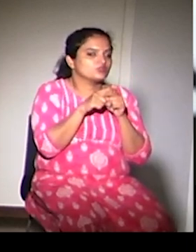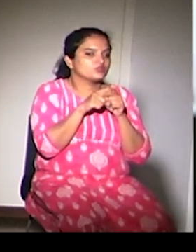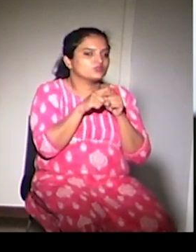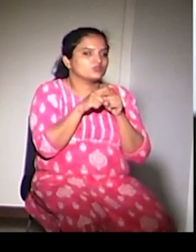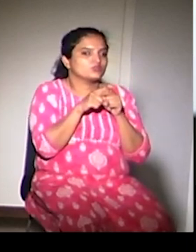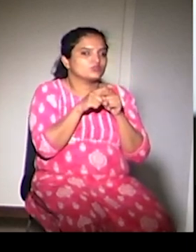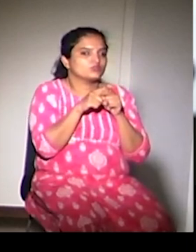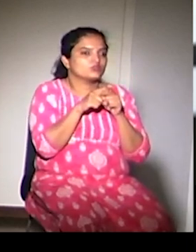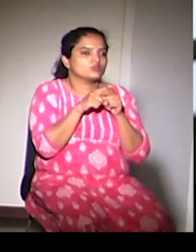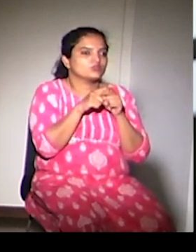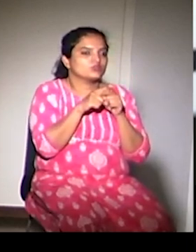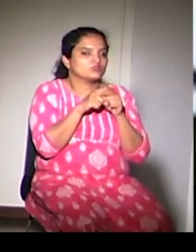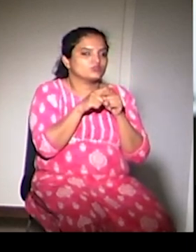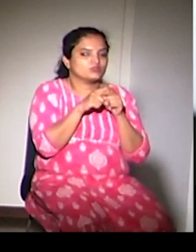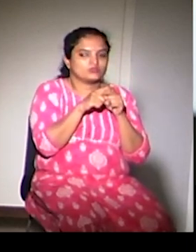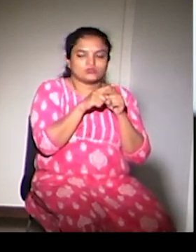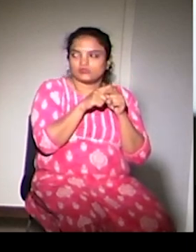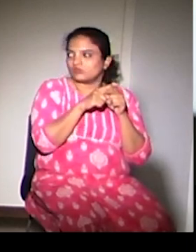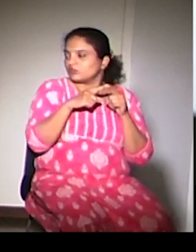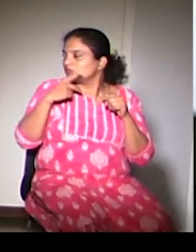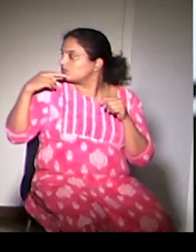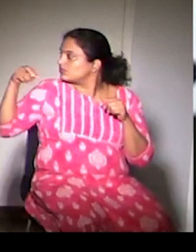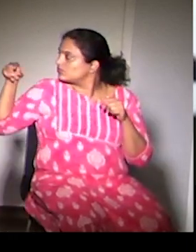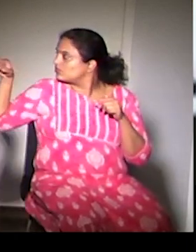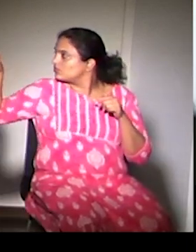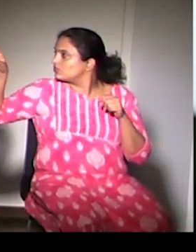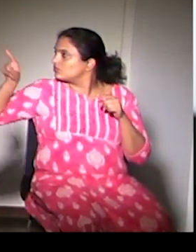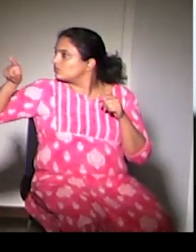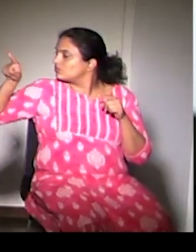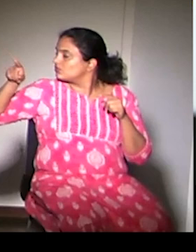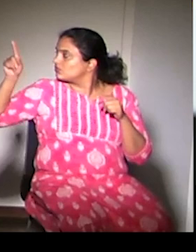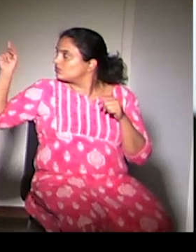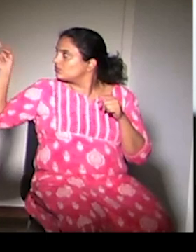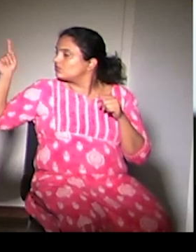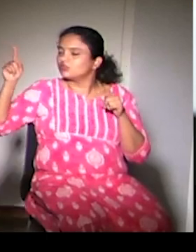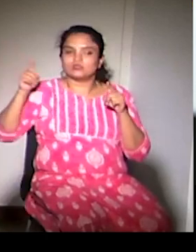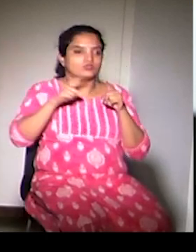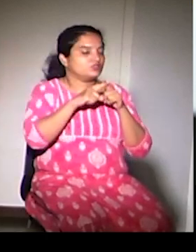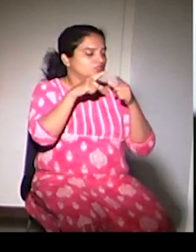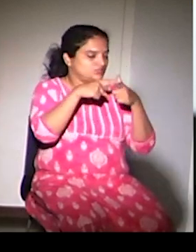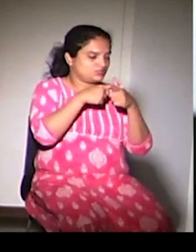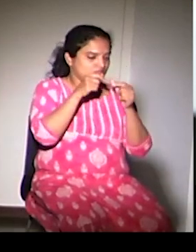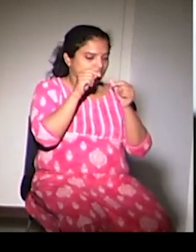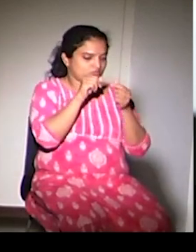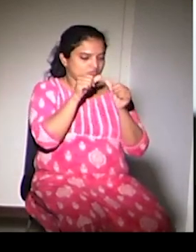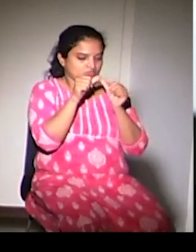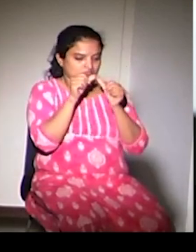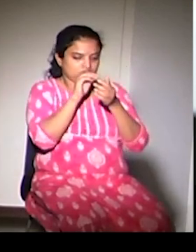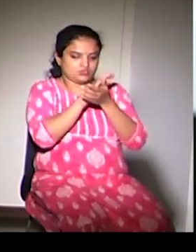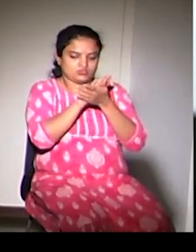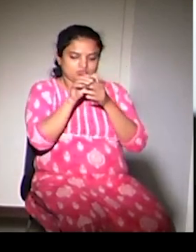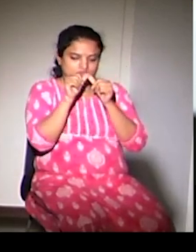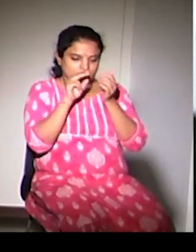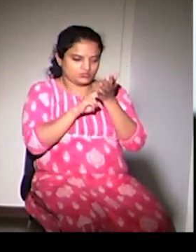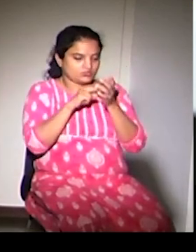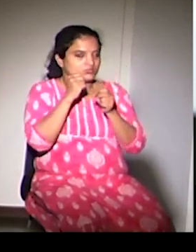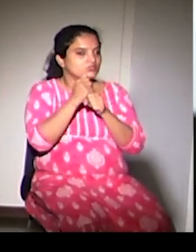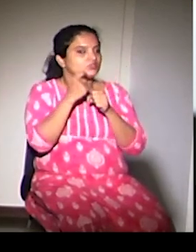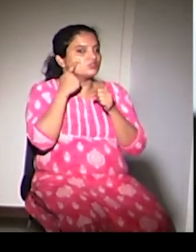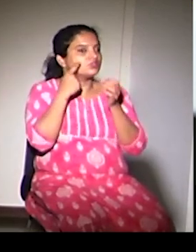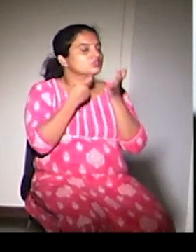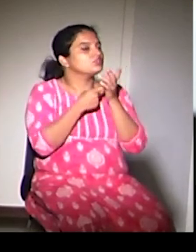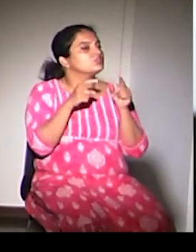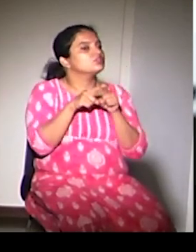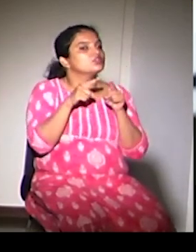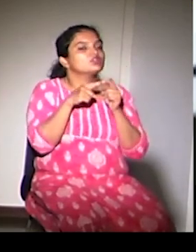of people walking past. This is the tomb of Jahangir in Lahore, and you can see,